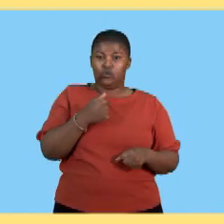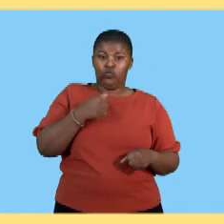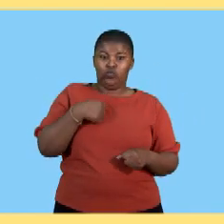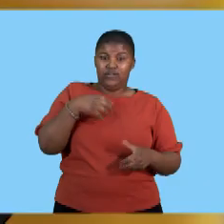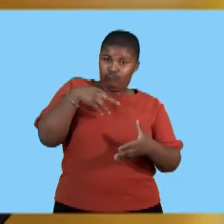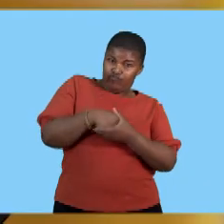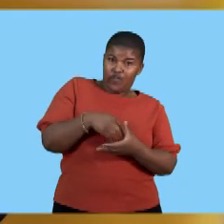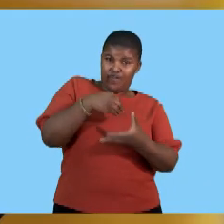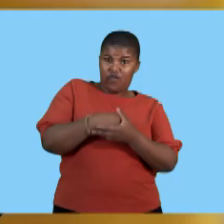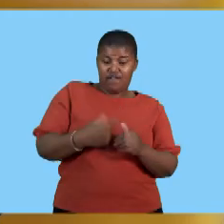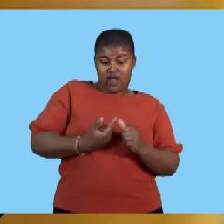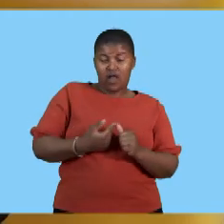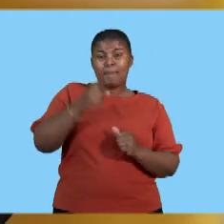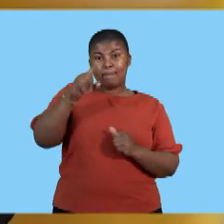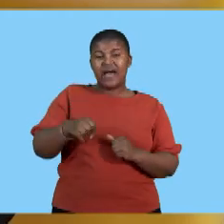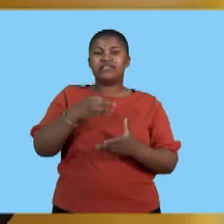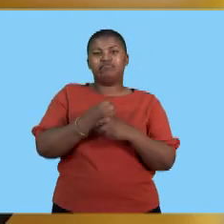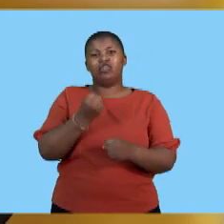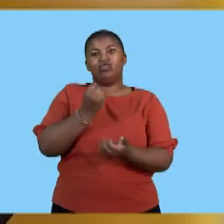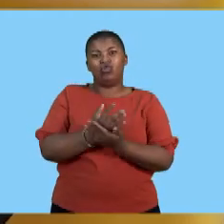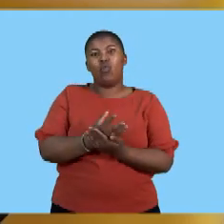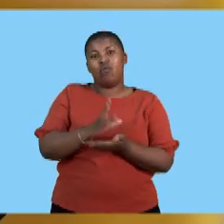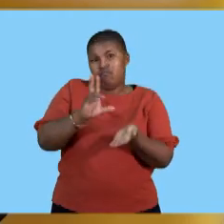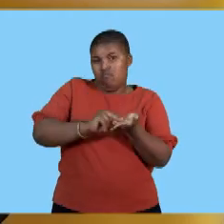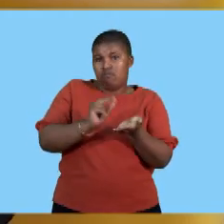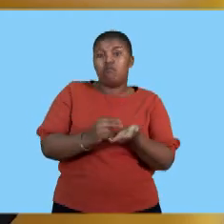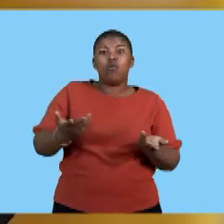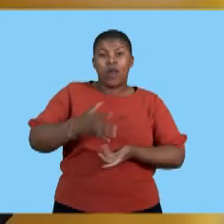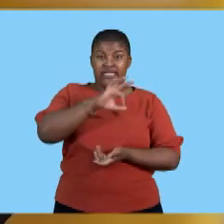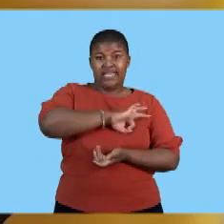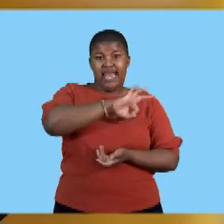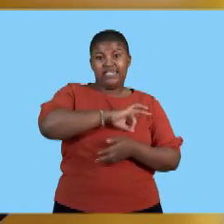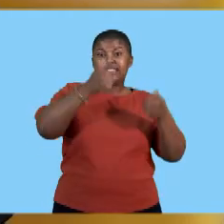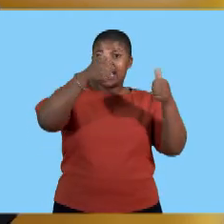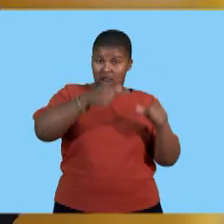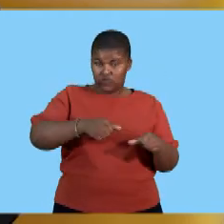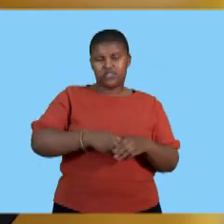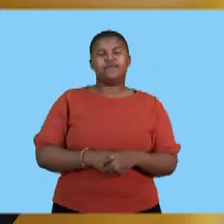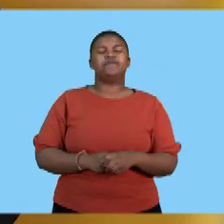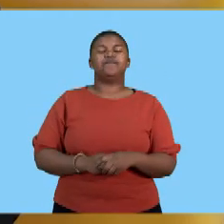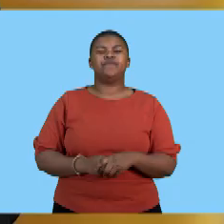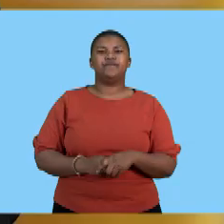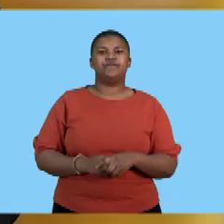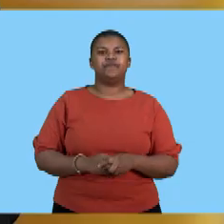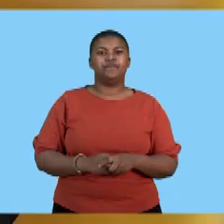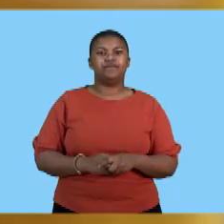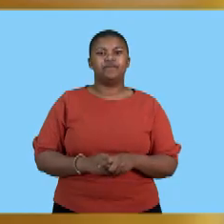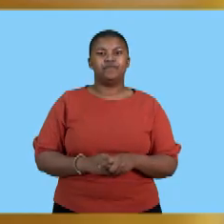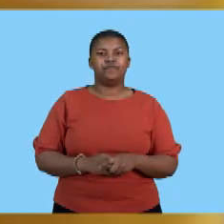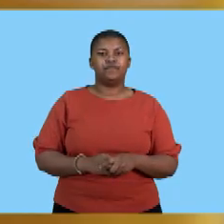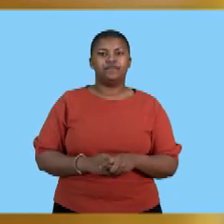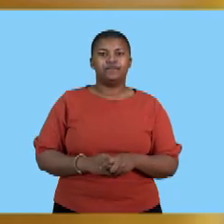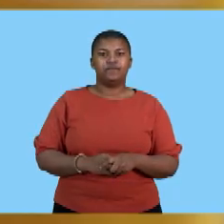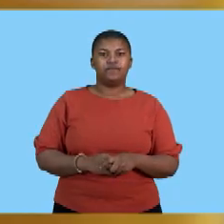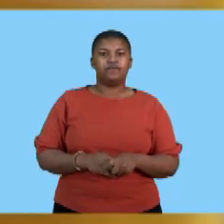recording our contributions, we must record them together to the salaries account. All right. So the